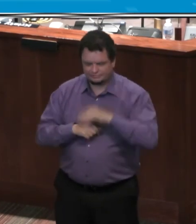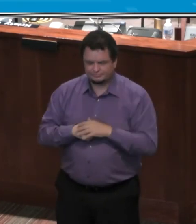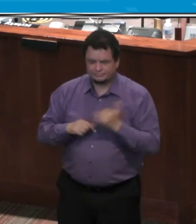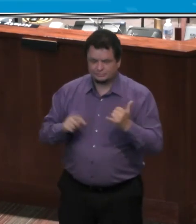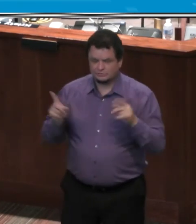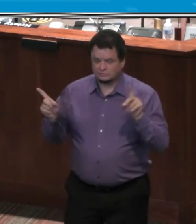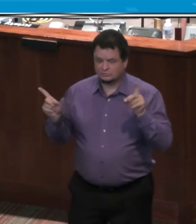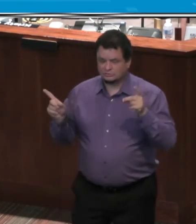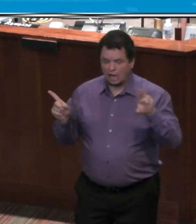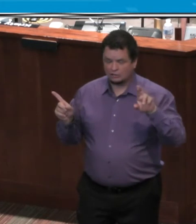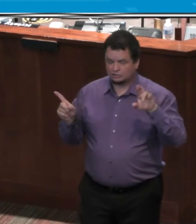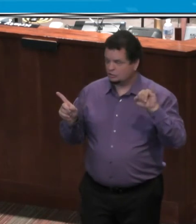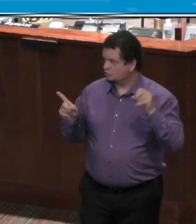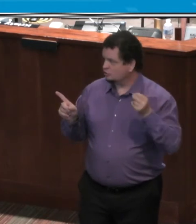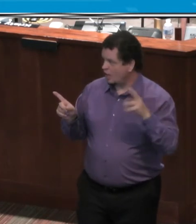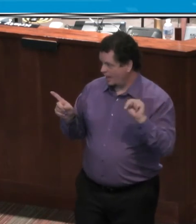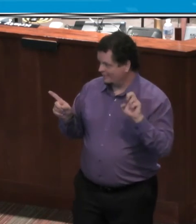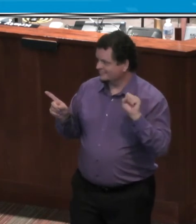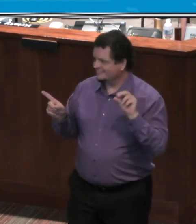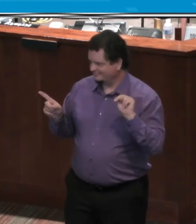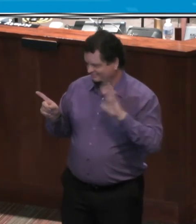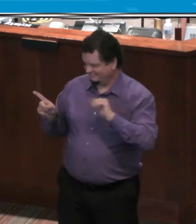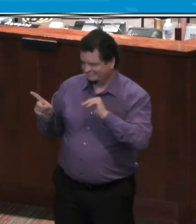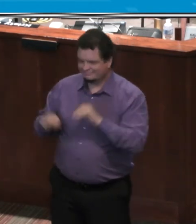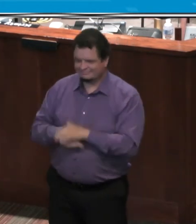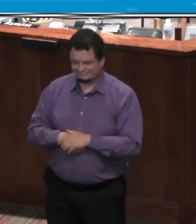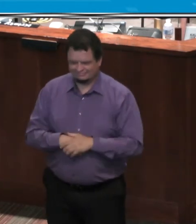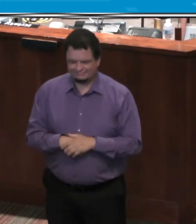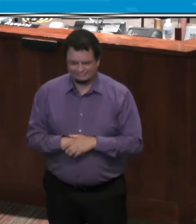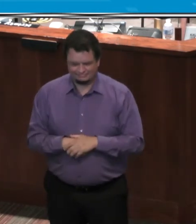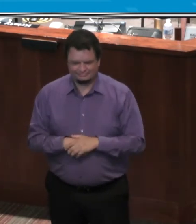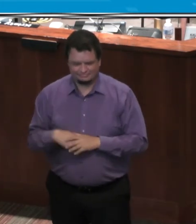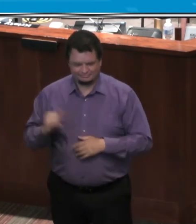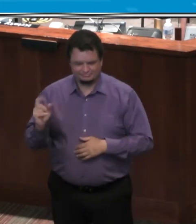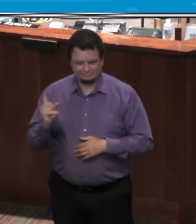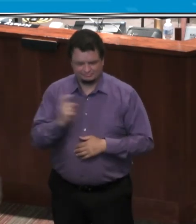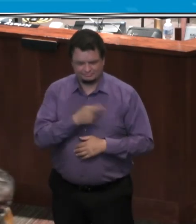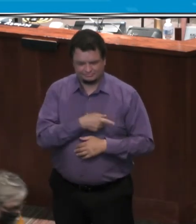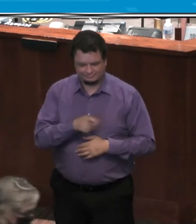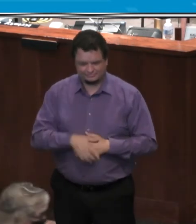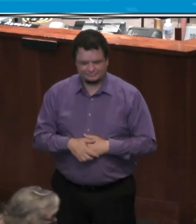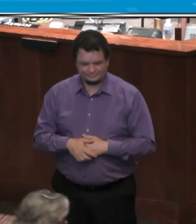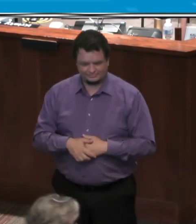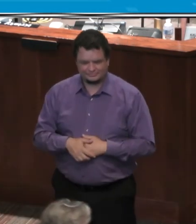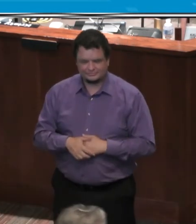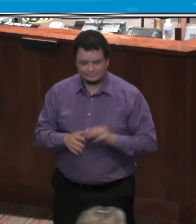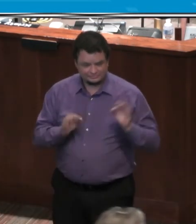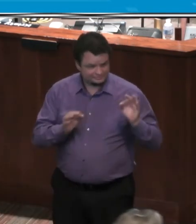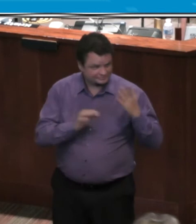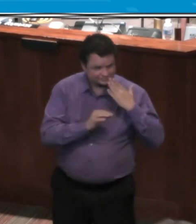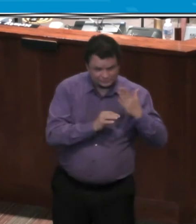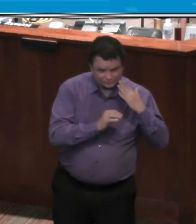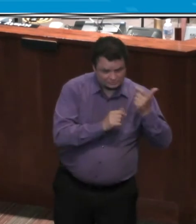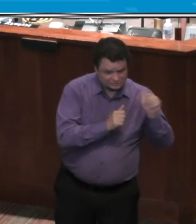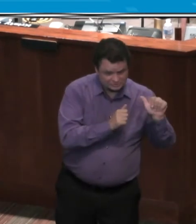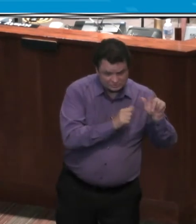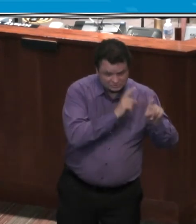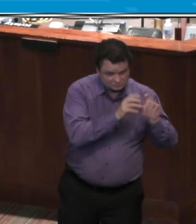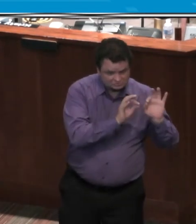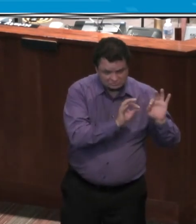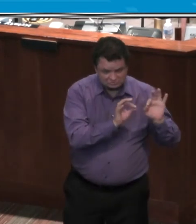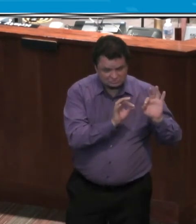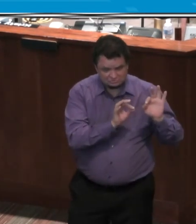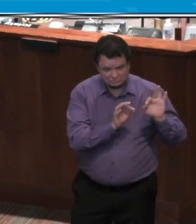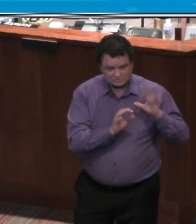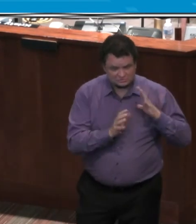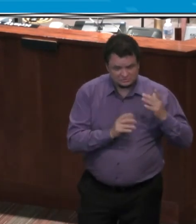I always seem to have questions for Dr. Johnson. By the way, thanks for mentioning that. That's one of the sort of dark areas that people aren't paying attention to. Thank